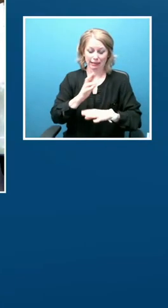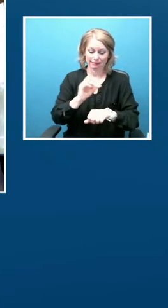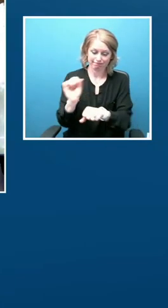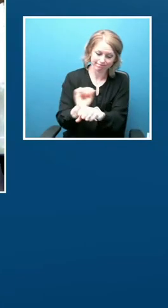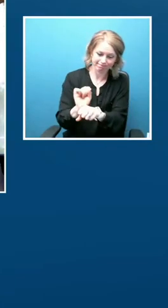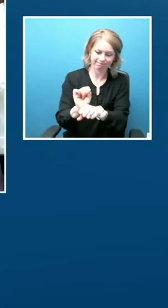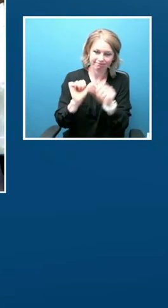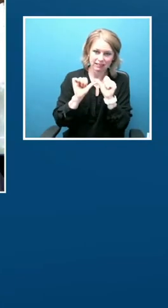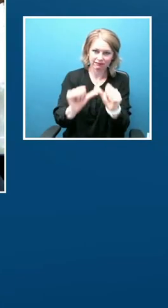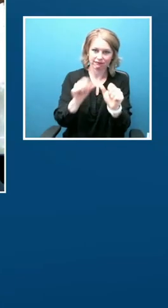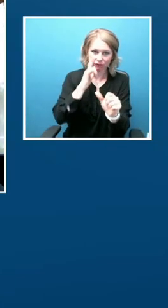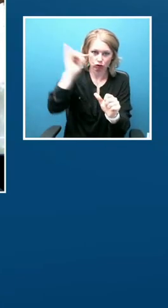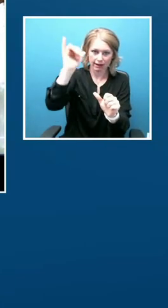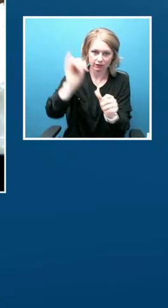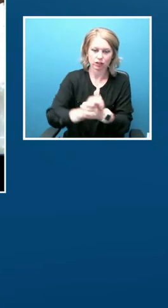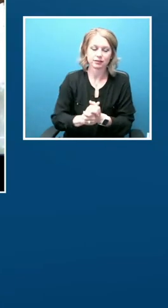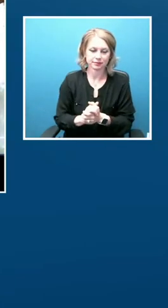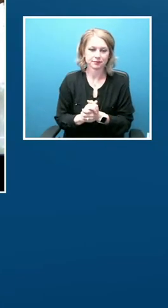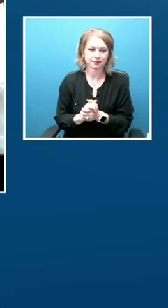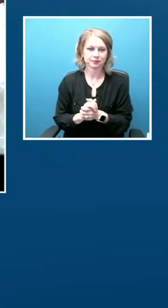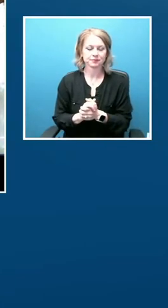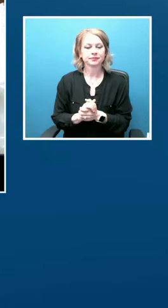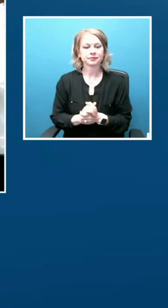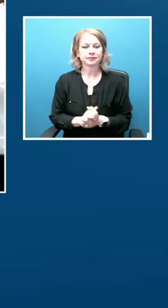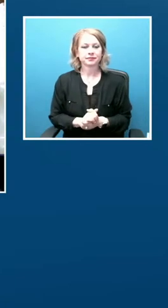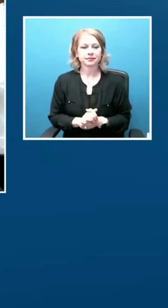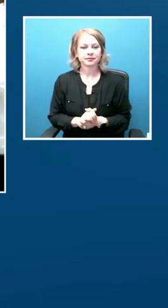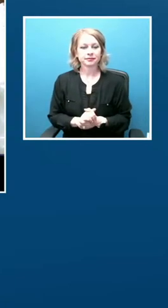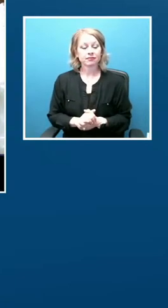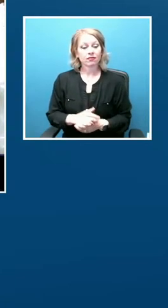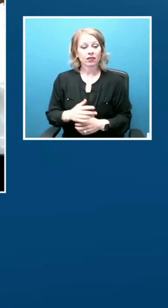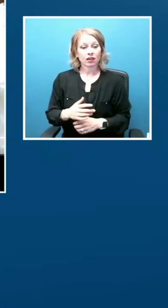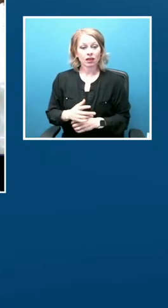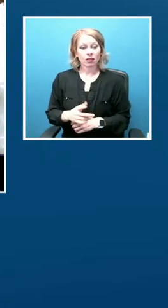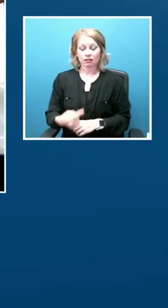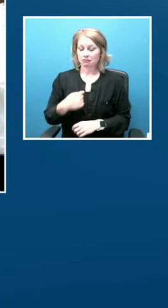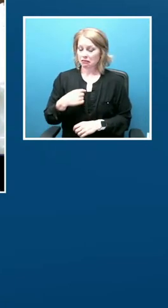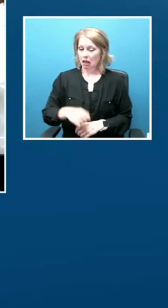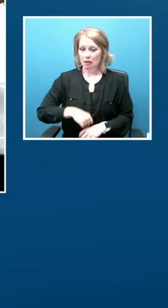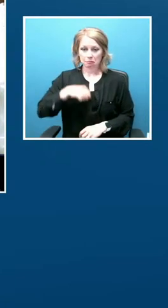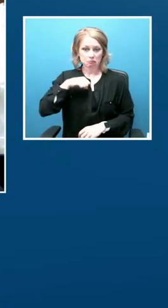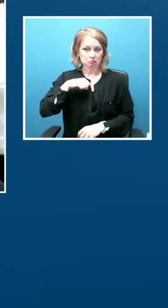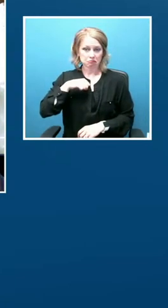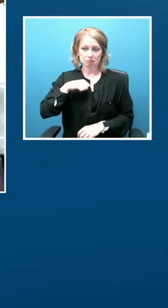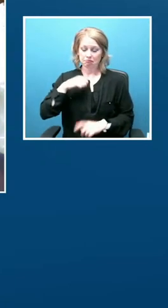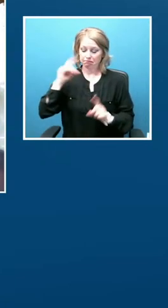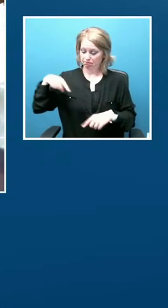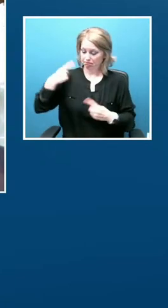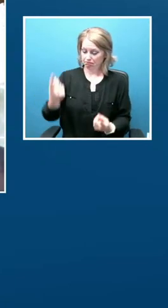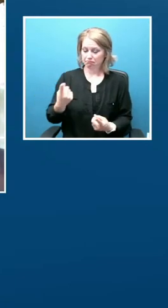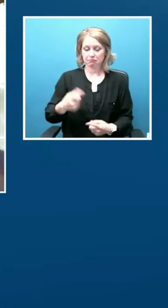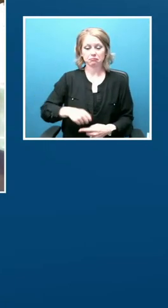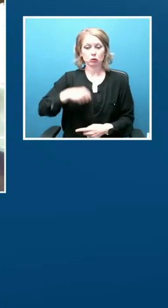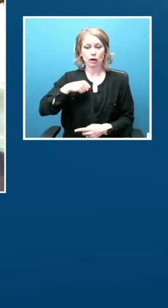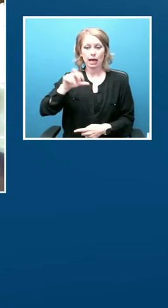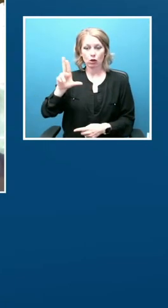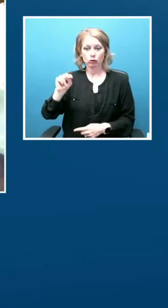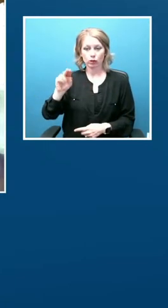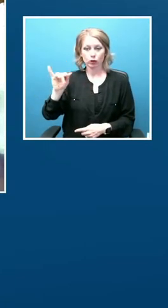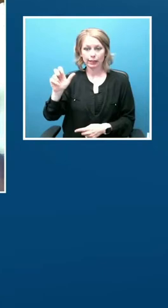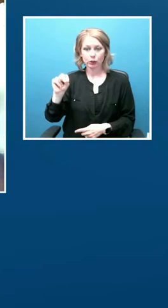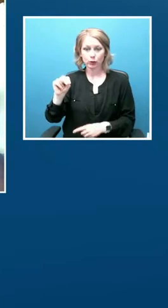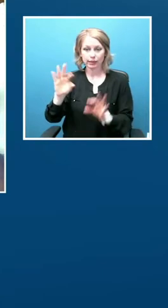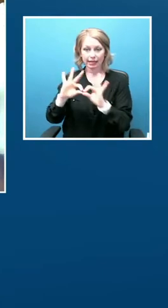We've had lots of opportunities here in West Virginia. I come from a proud union family too. My grandfather was an organizer for